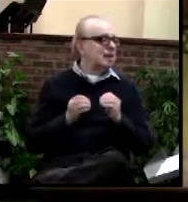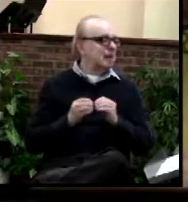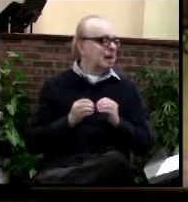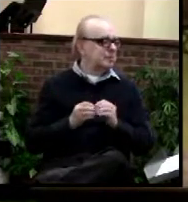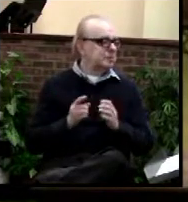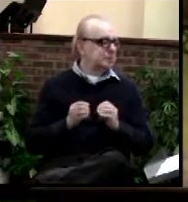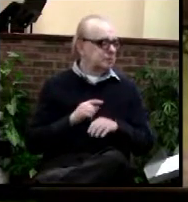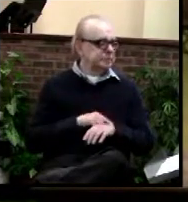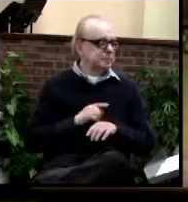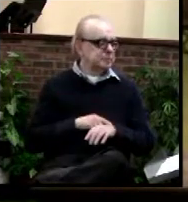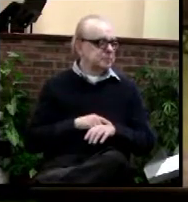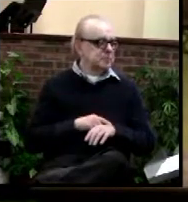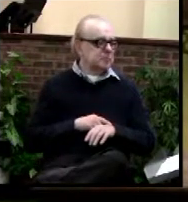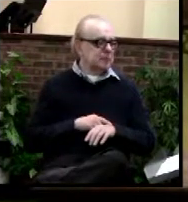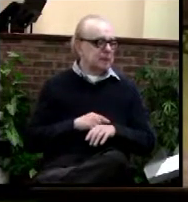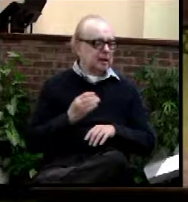See if this thing won't work.